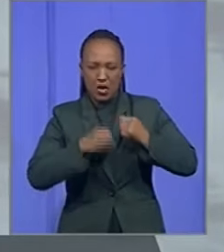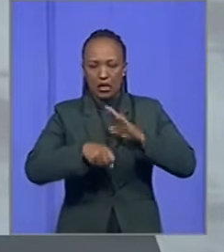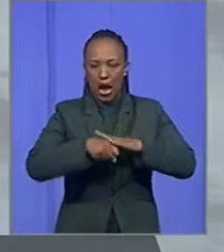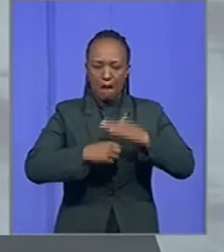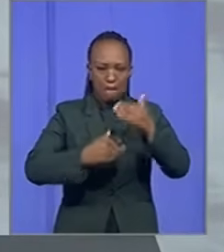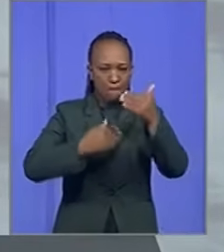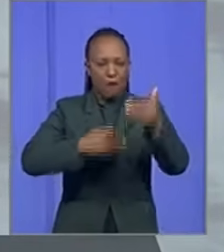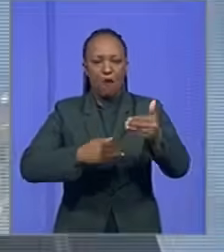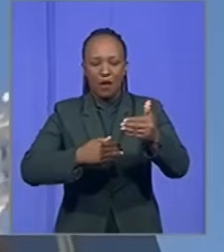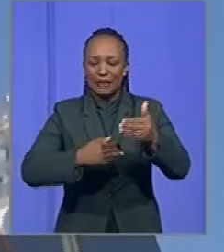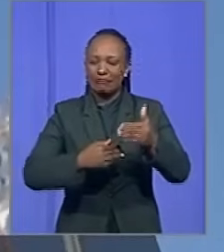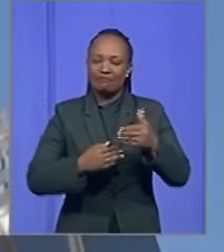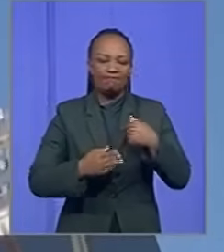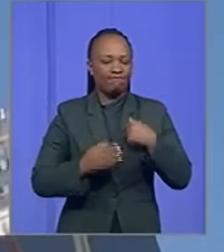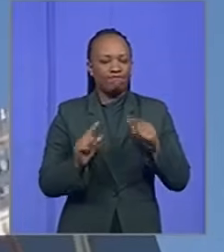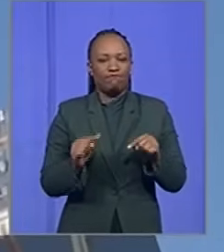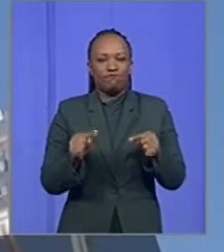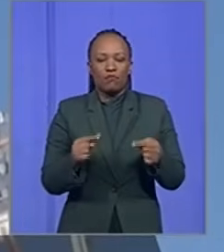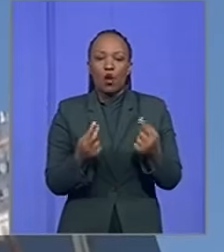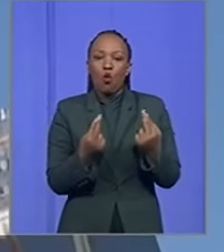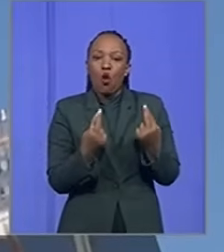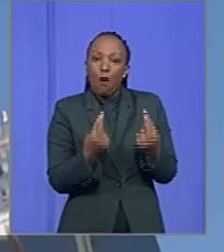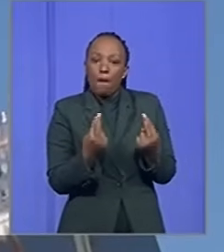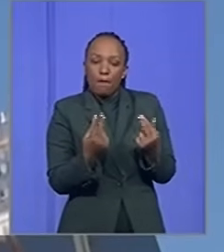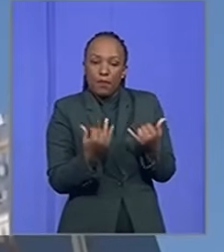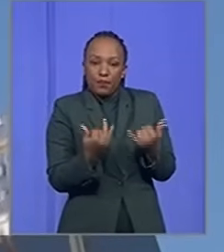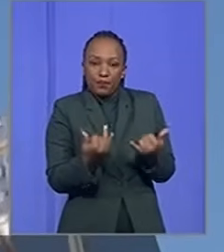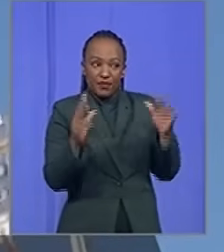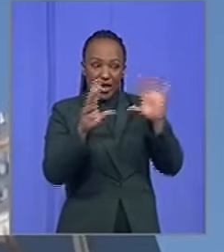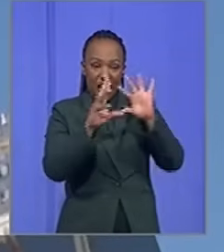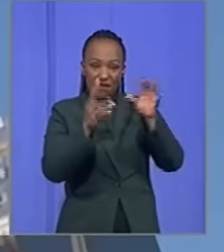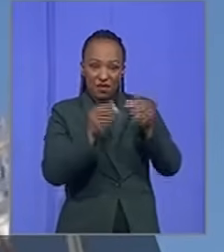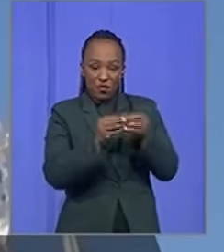but let's hope ntho tse ntle di tla etsala.